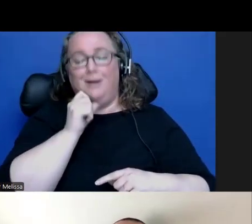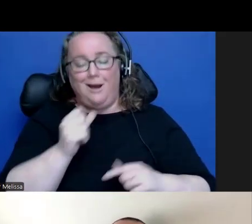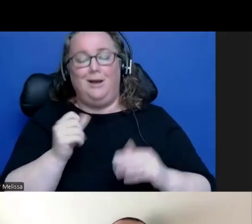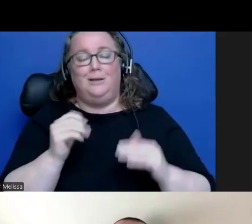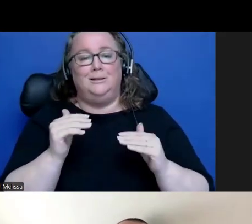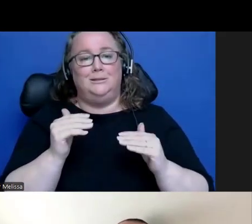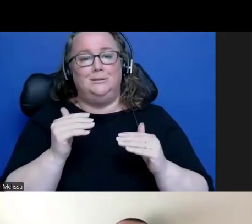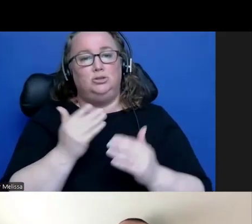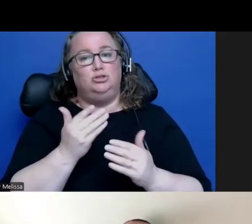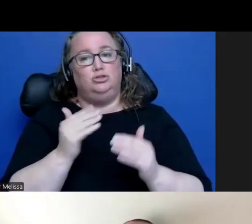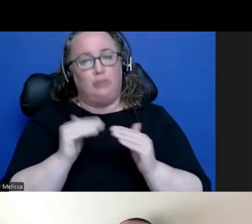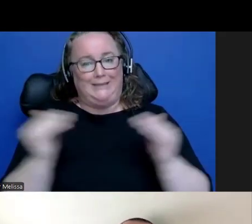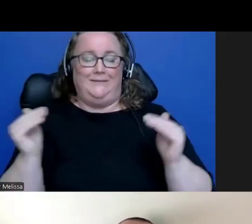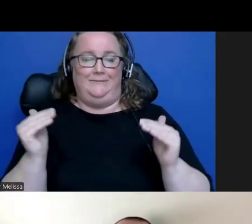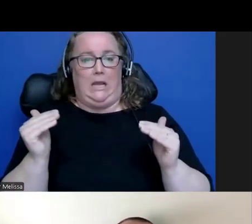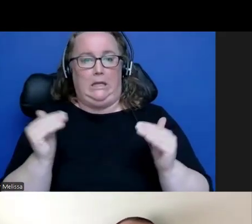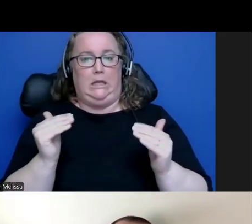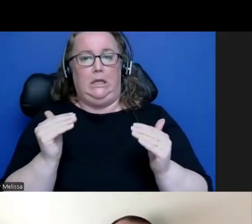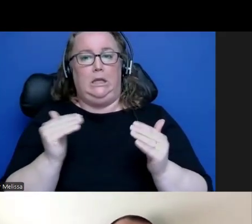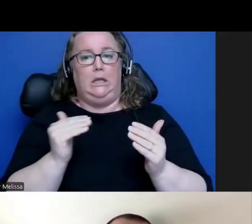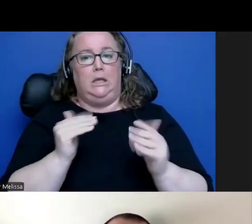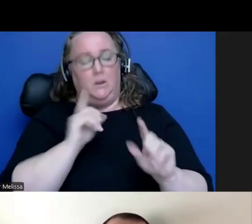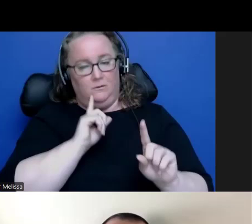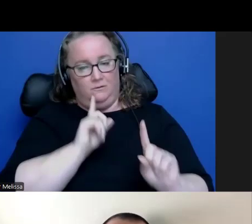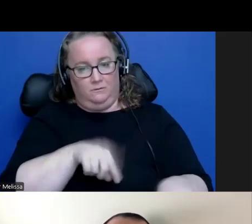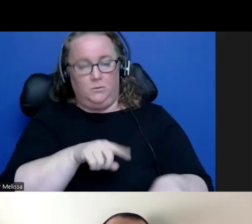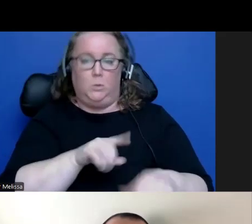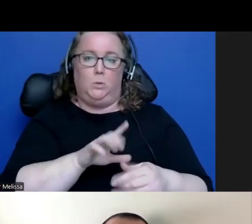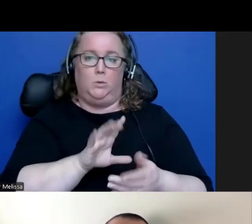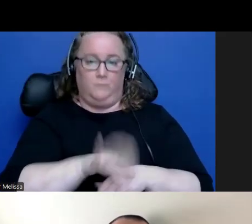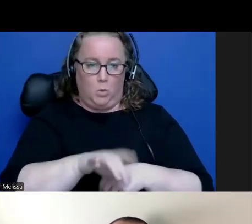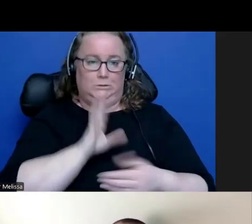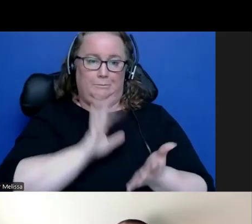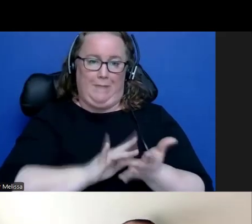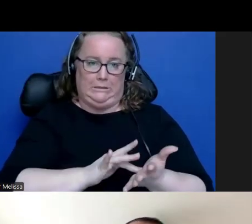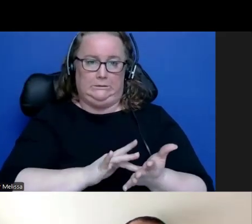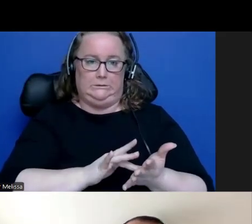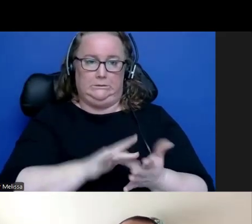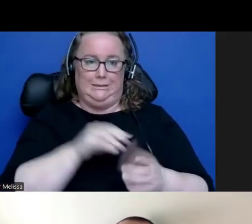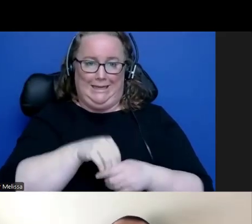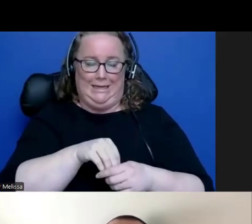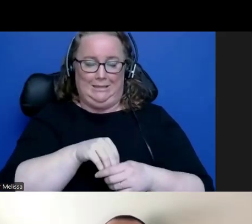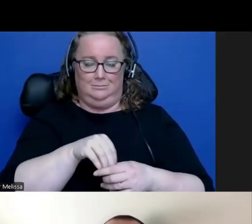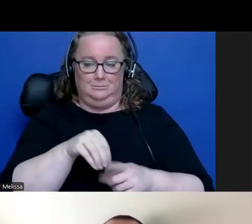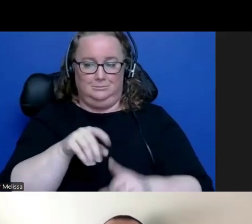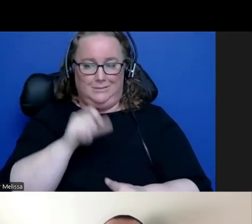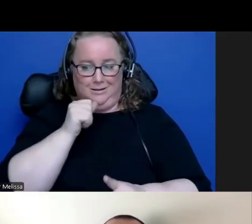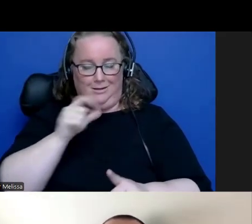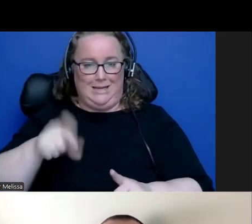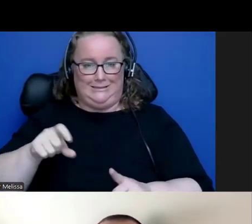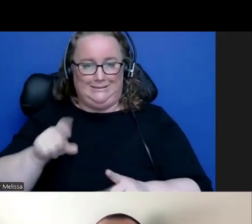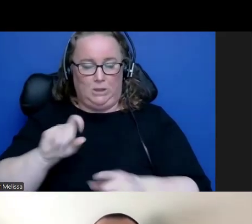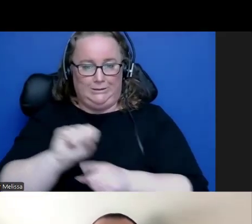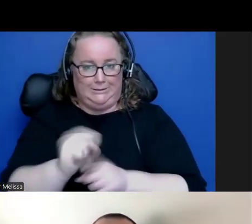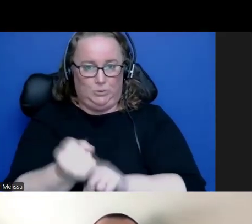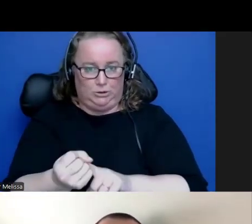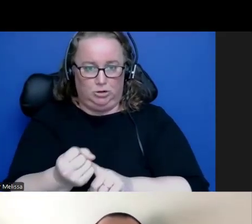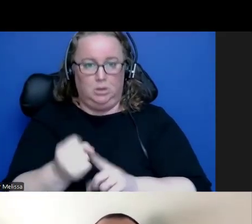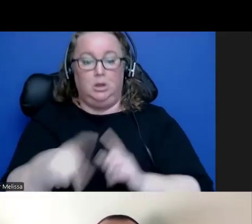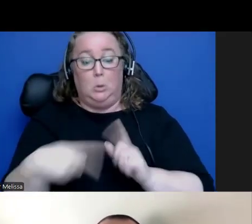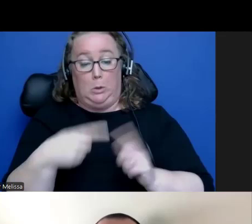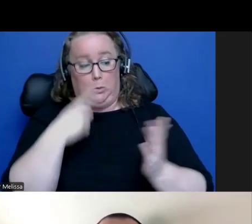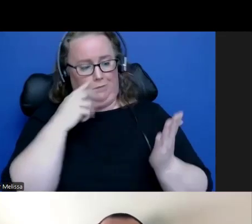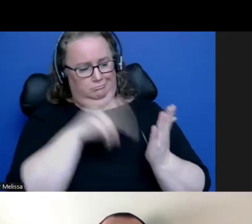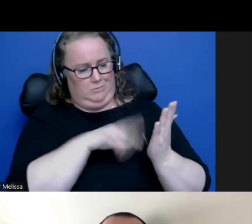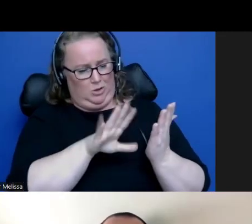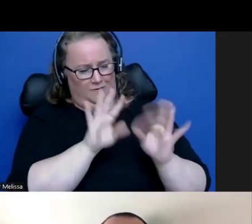restraint because there are no emergency circumstances currently, which I think when going over the medication restraint form, we